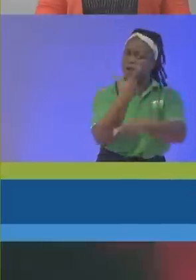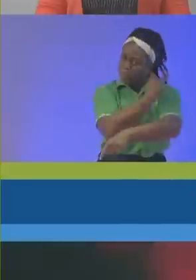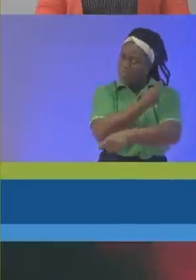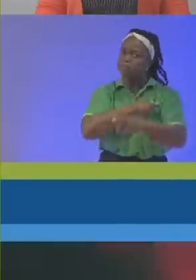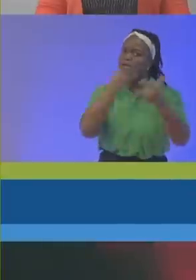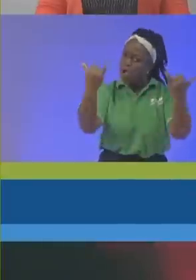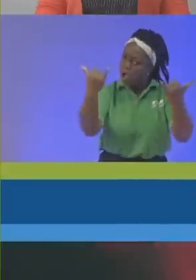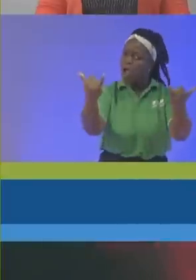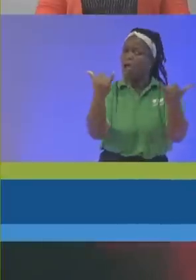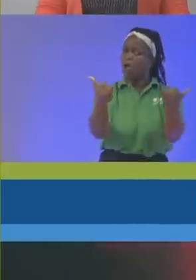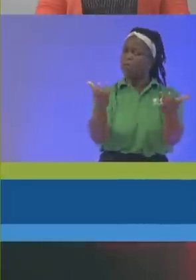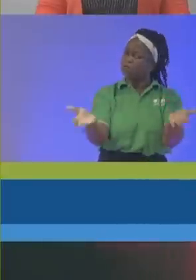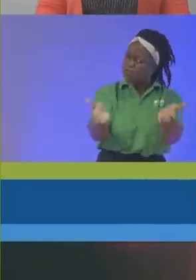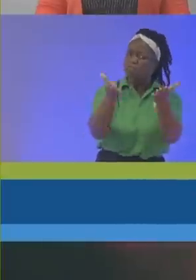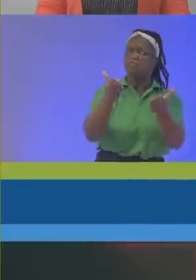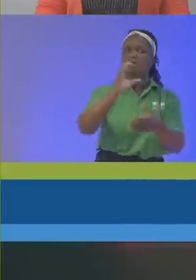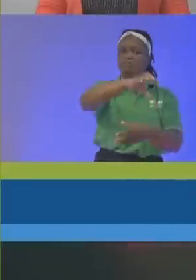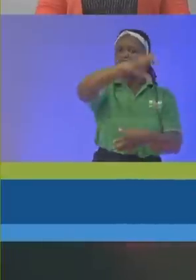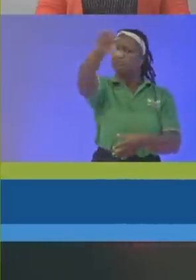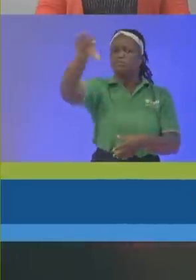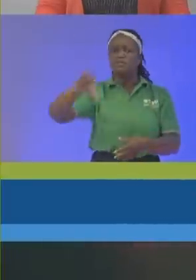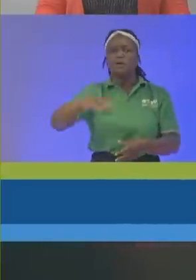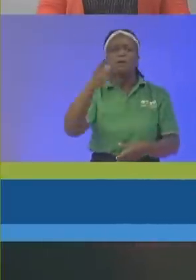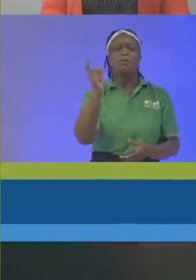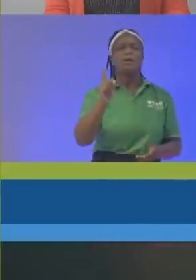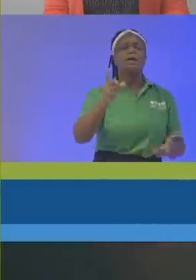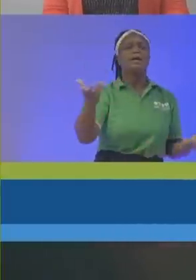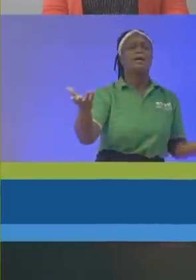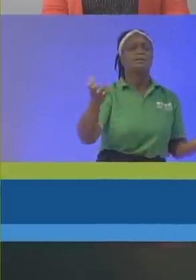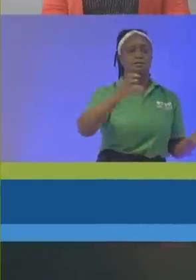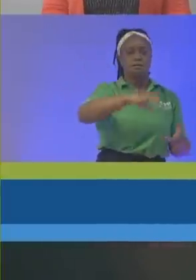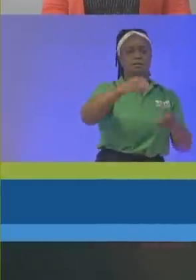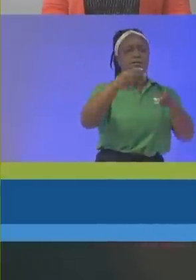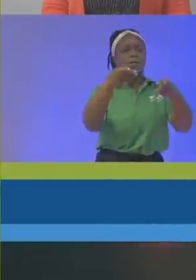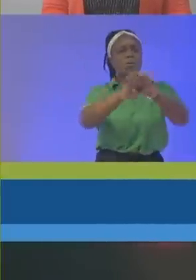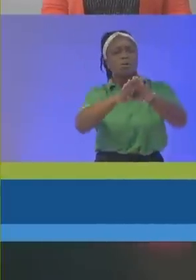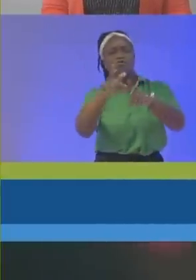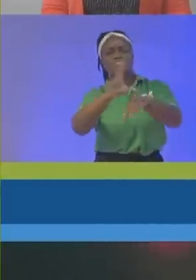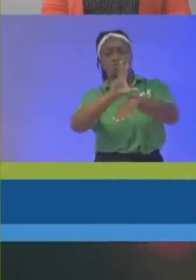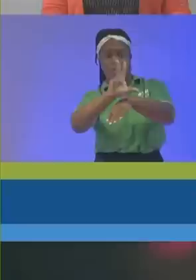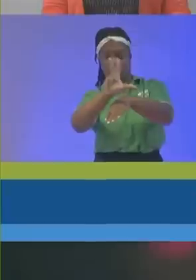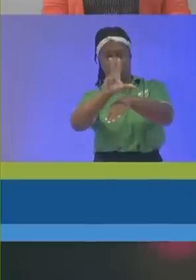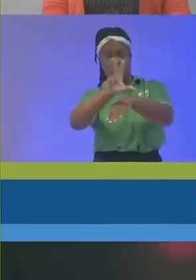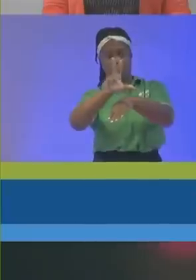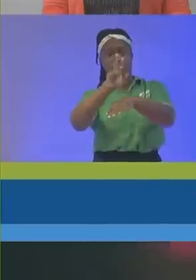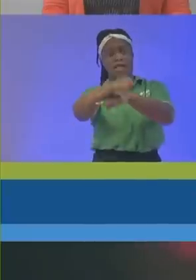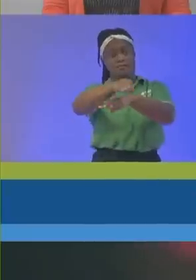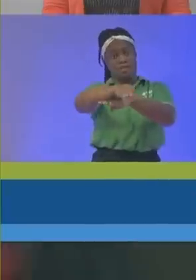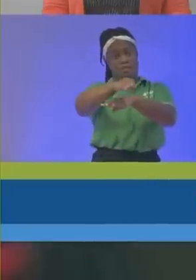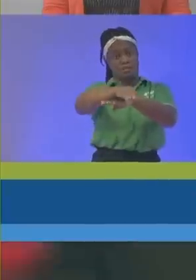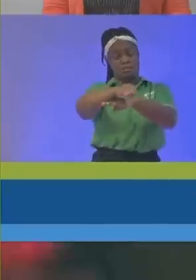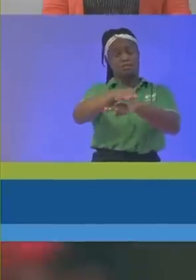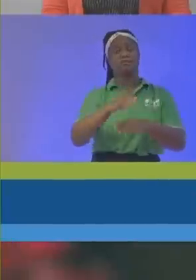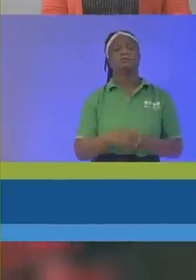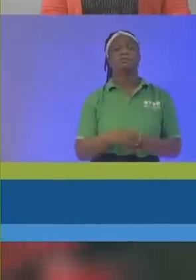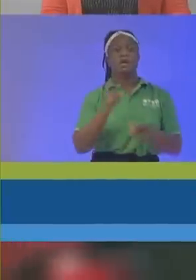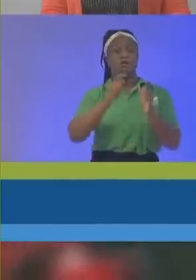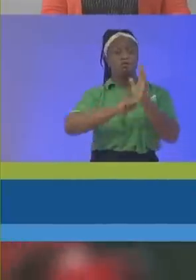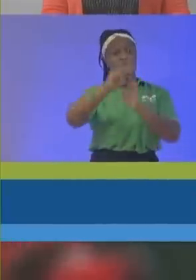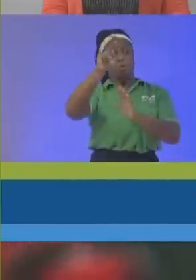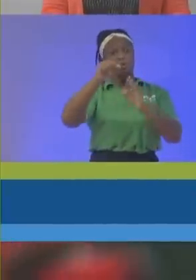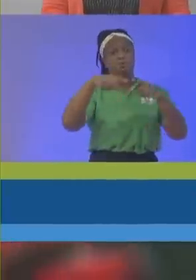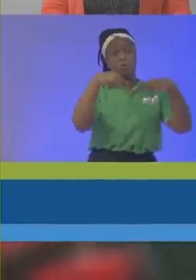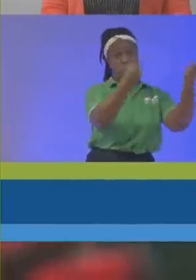that close at 3 p.m. today. If you're in North, then you're going to Paddock, Queen's Park,